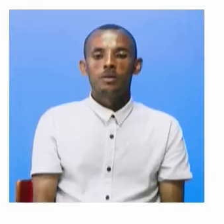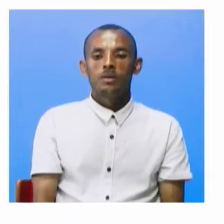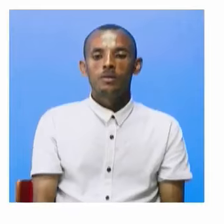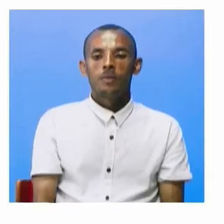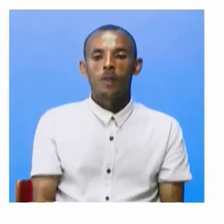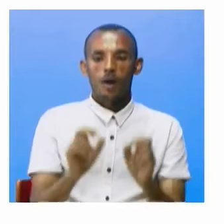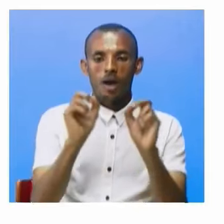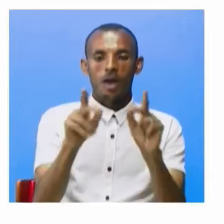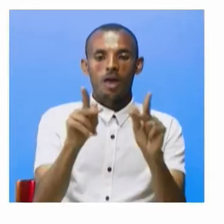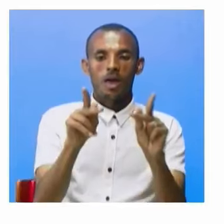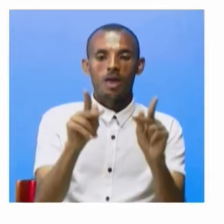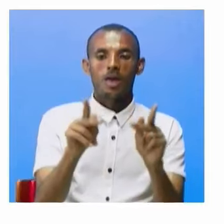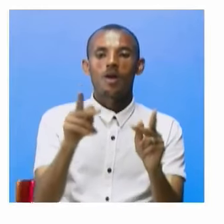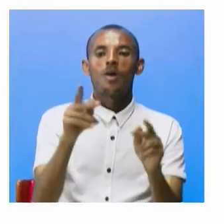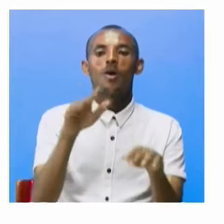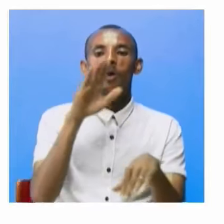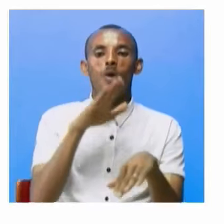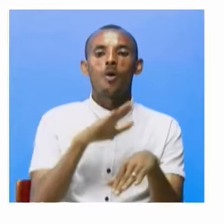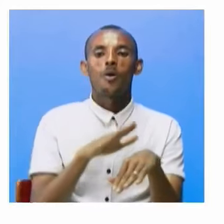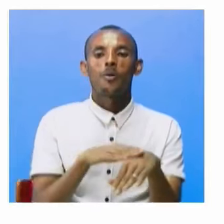okay? On